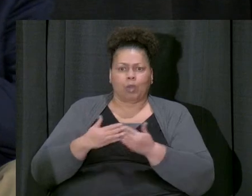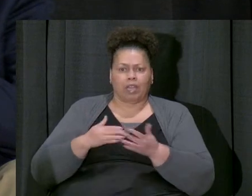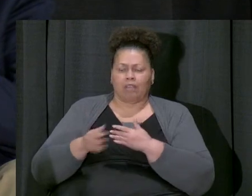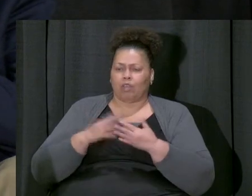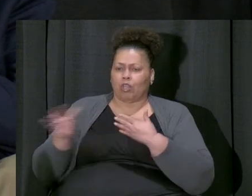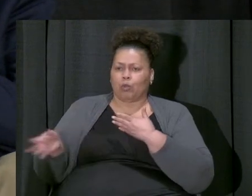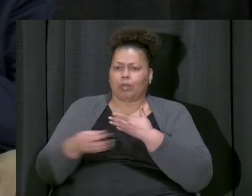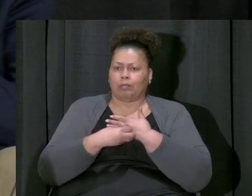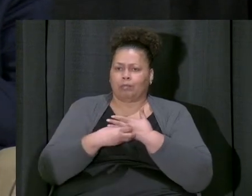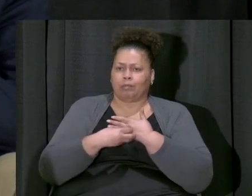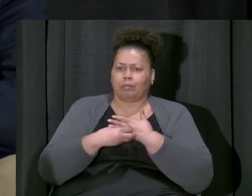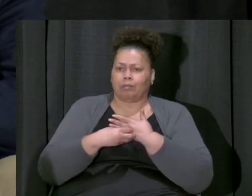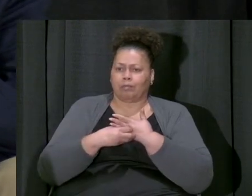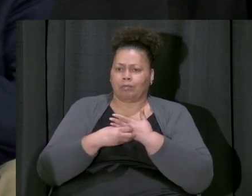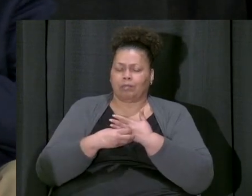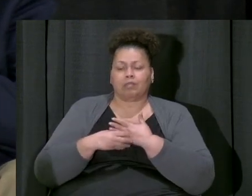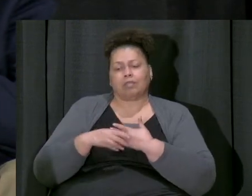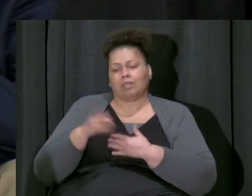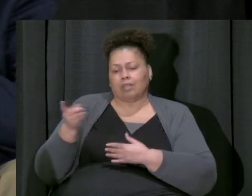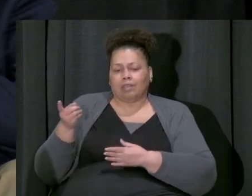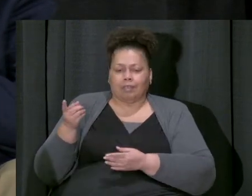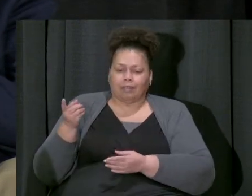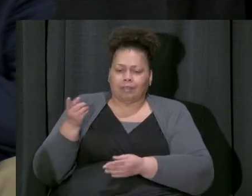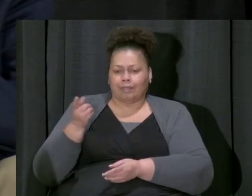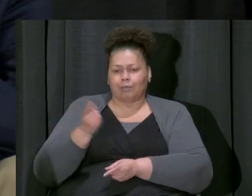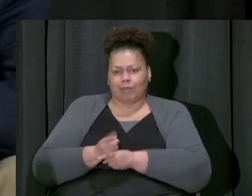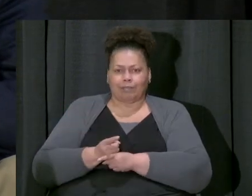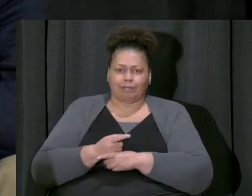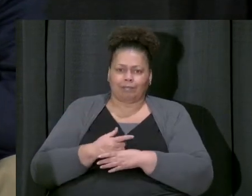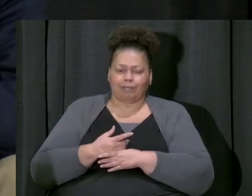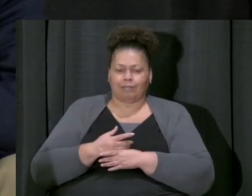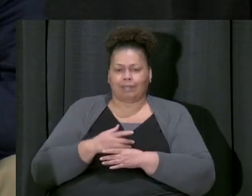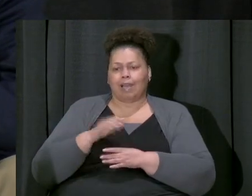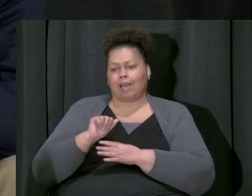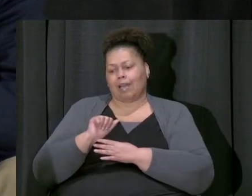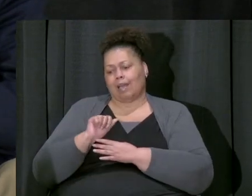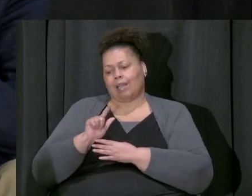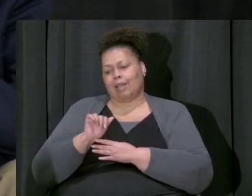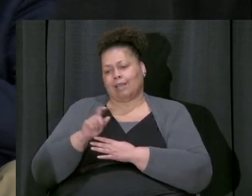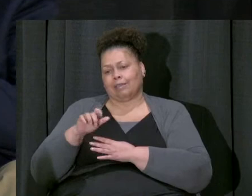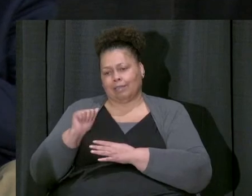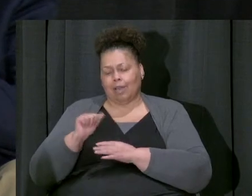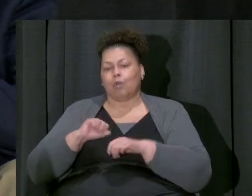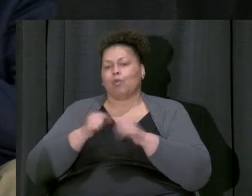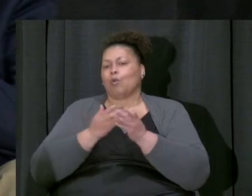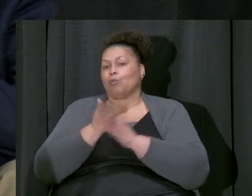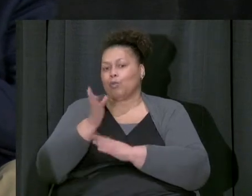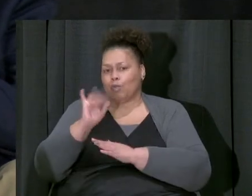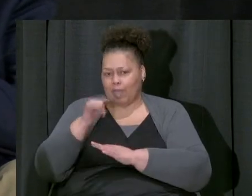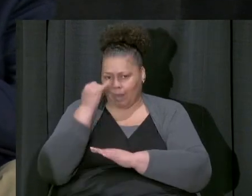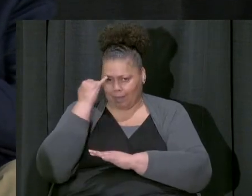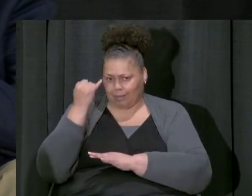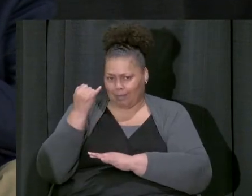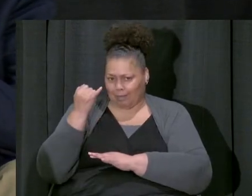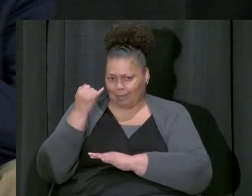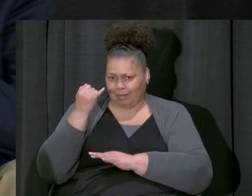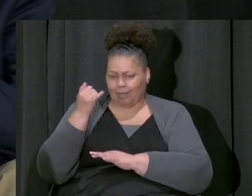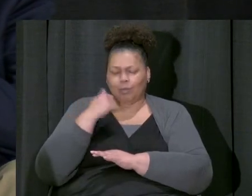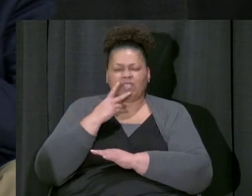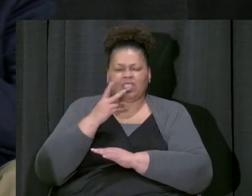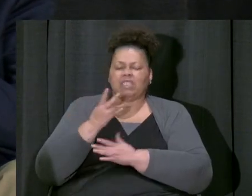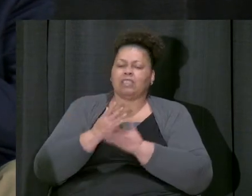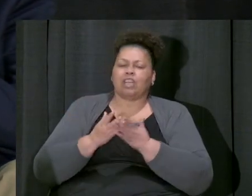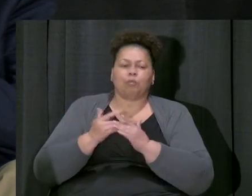back. And they were right. Now, Alexa's broken through that some. And some of these, we've seen